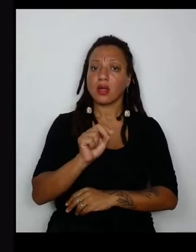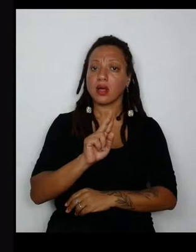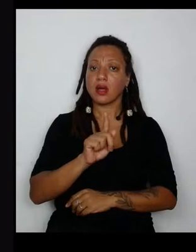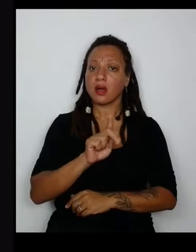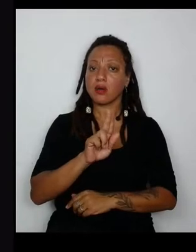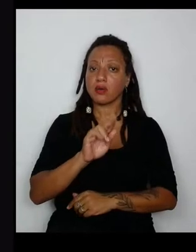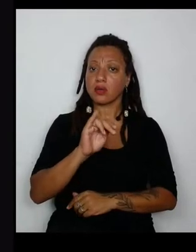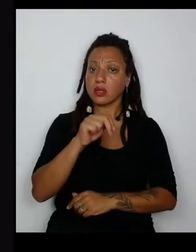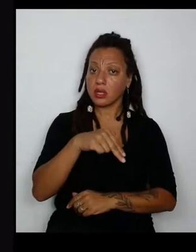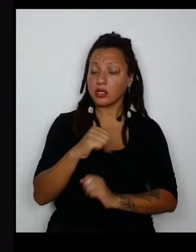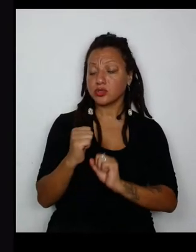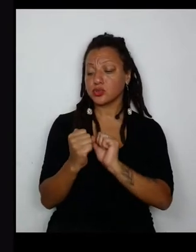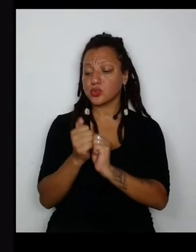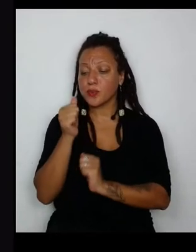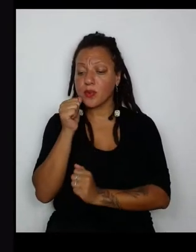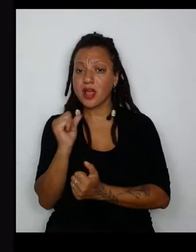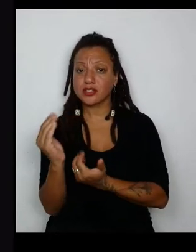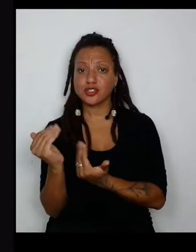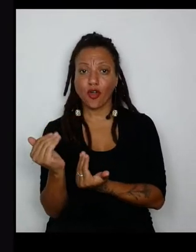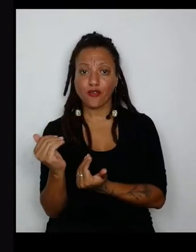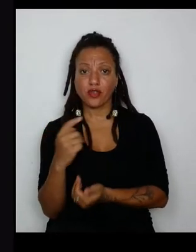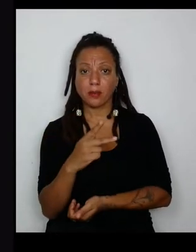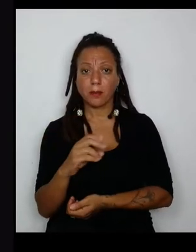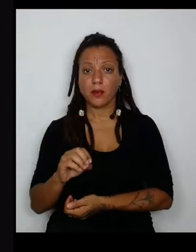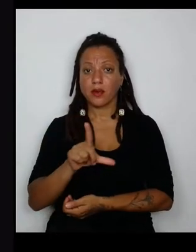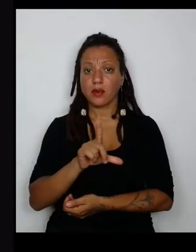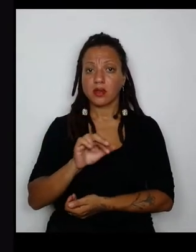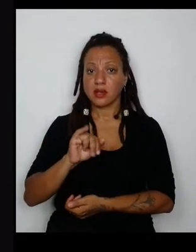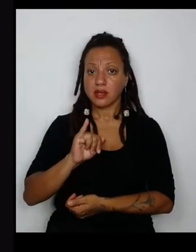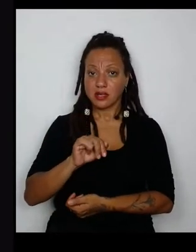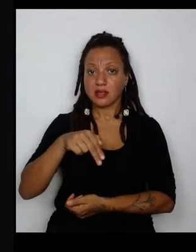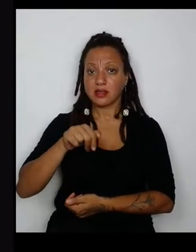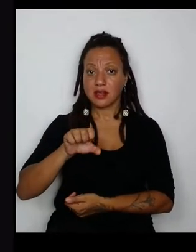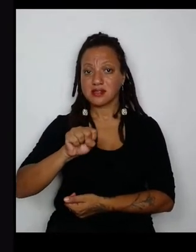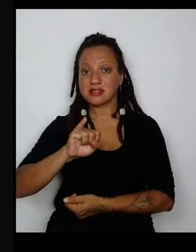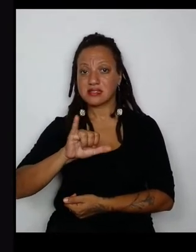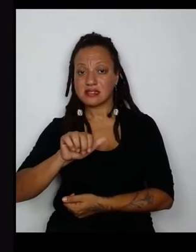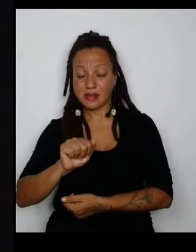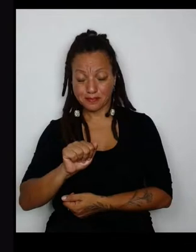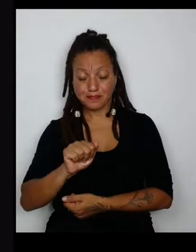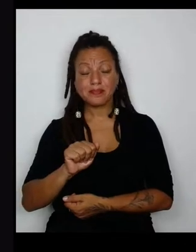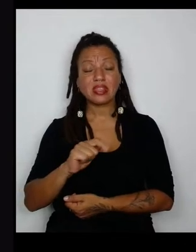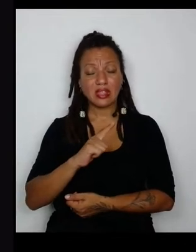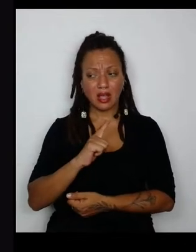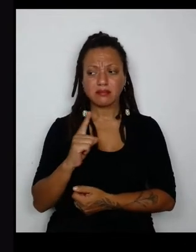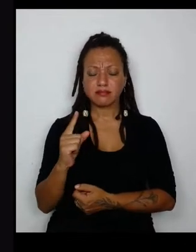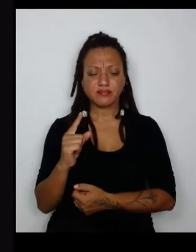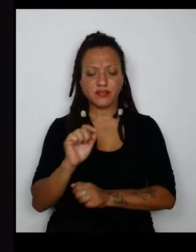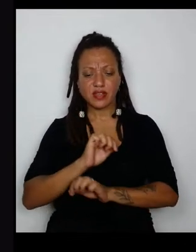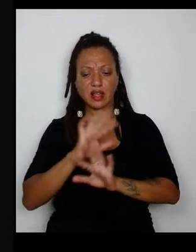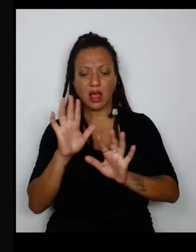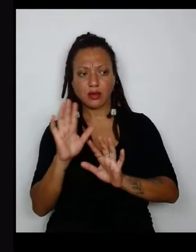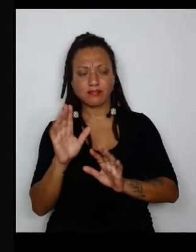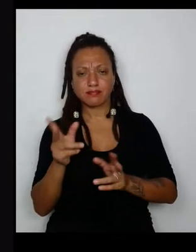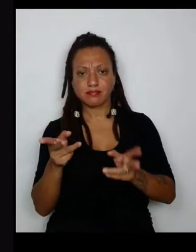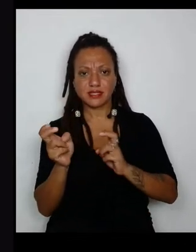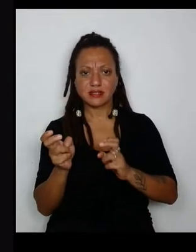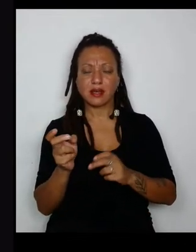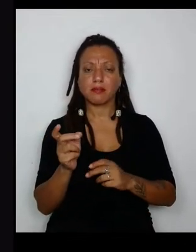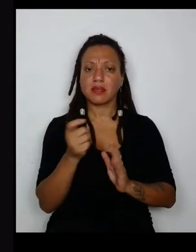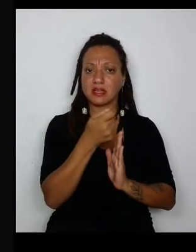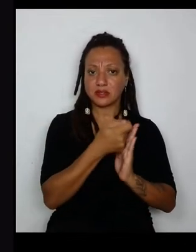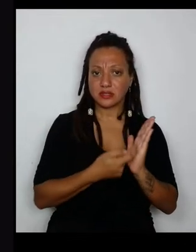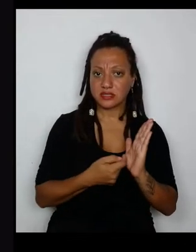explicit connection between gogan's 19th century sensibilities and the 18th century writings of french explorer